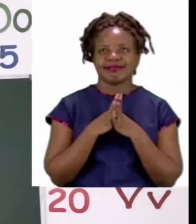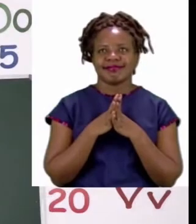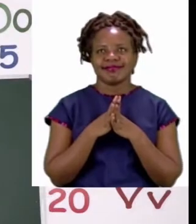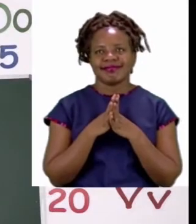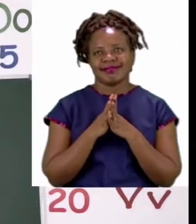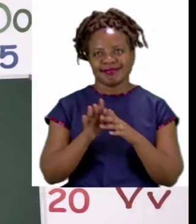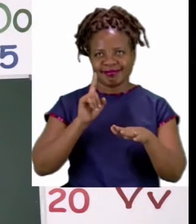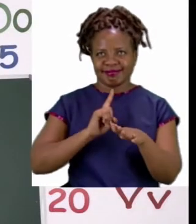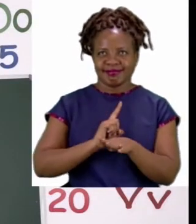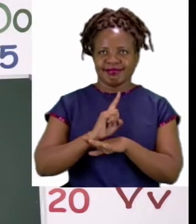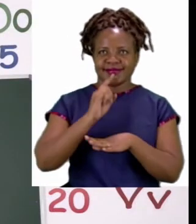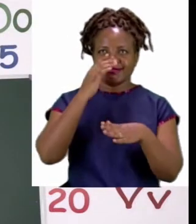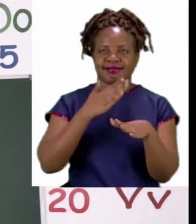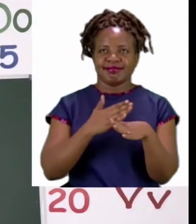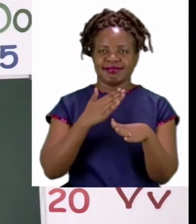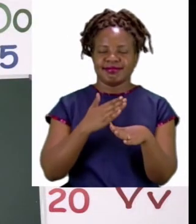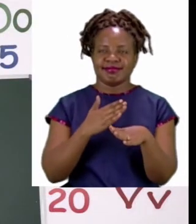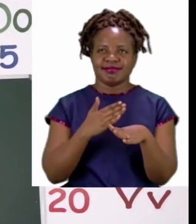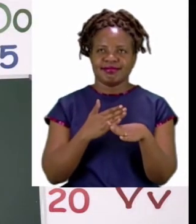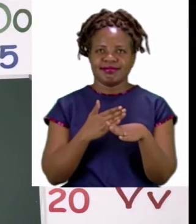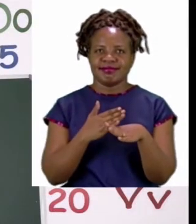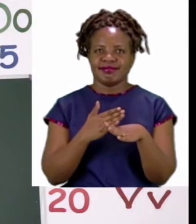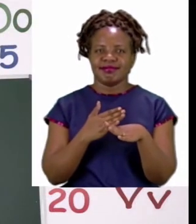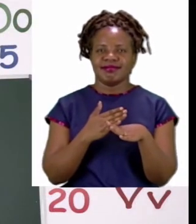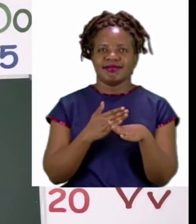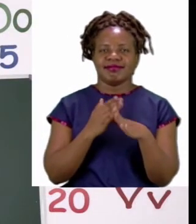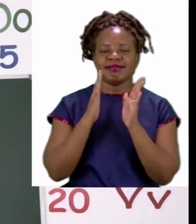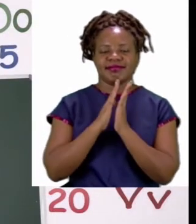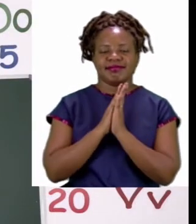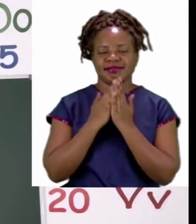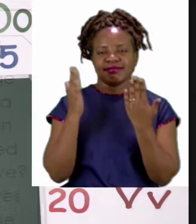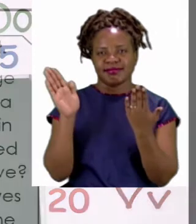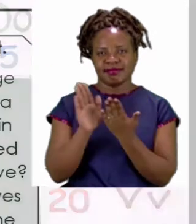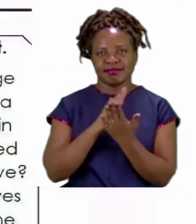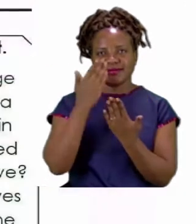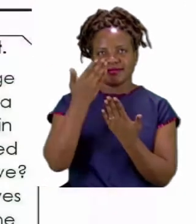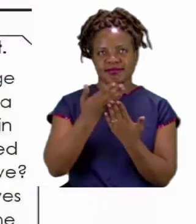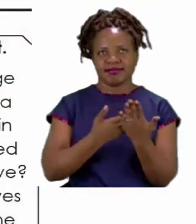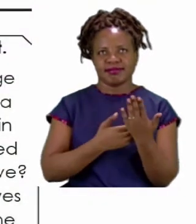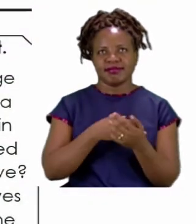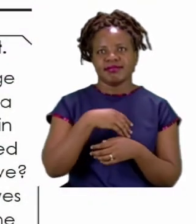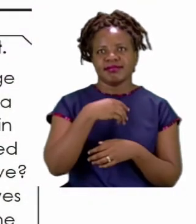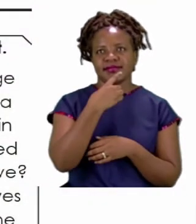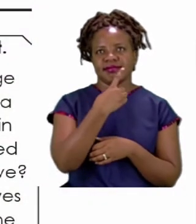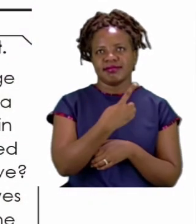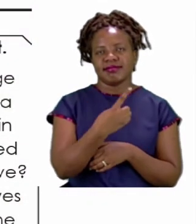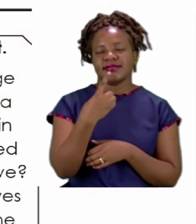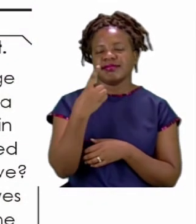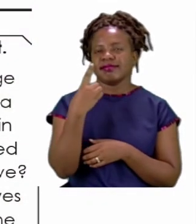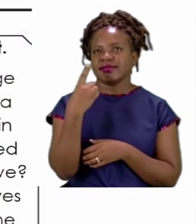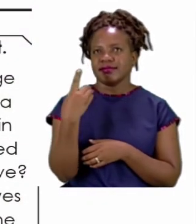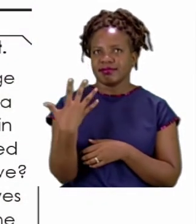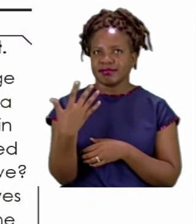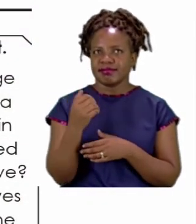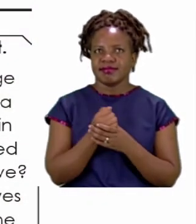For our first activity, boys and girls, let's turn to page 15. On page 15, we have